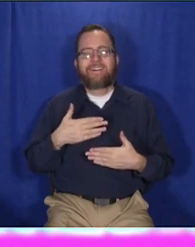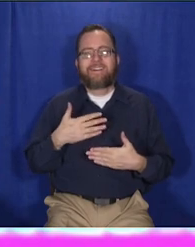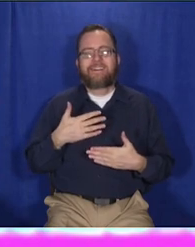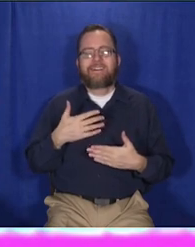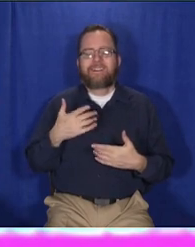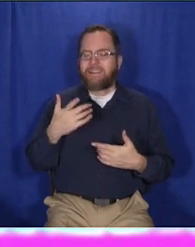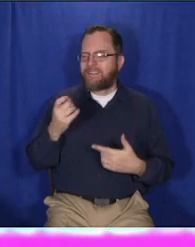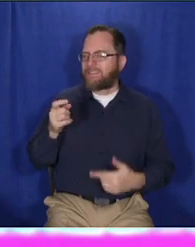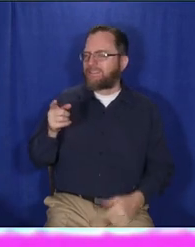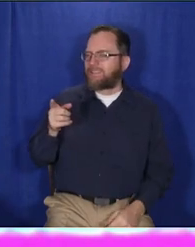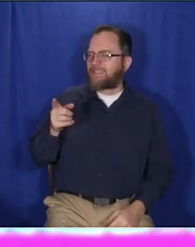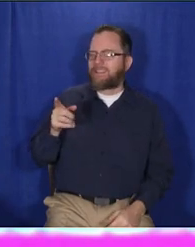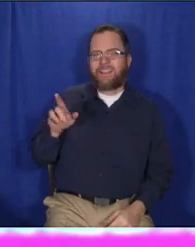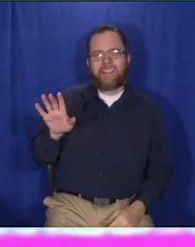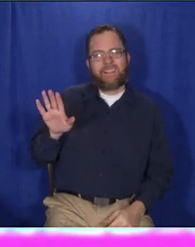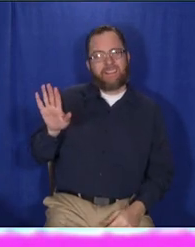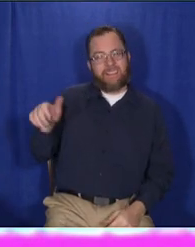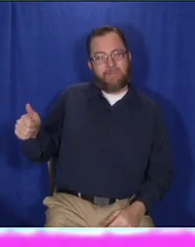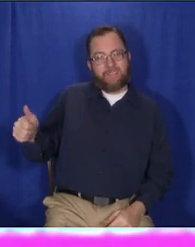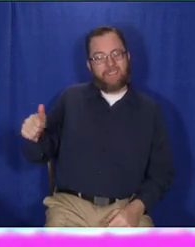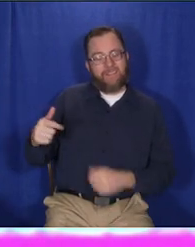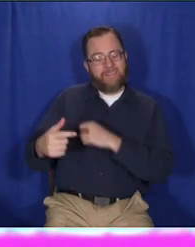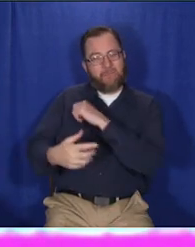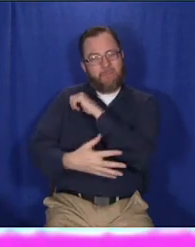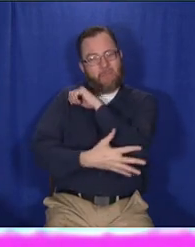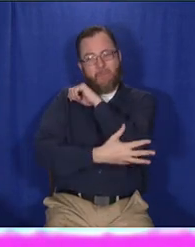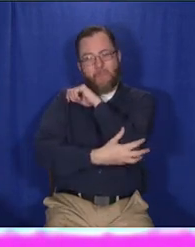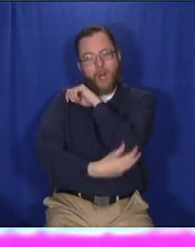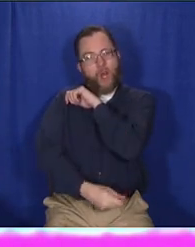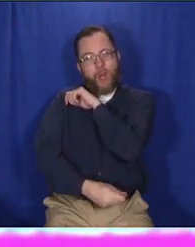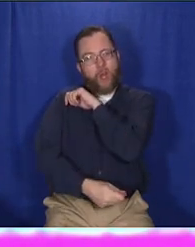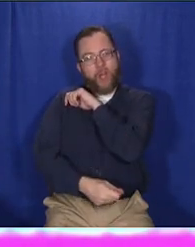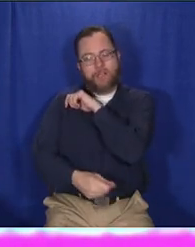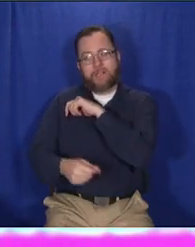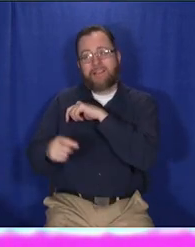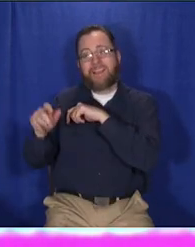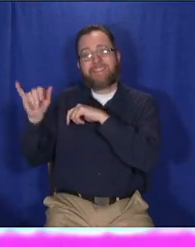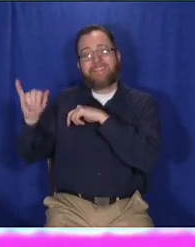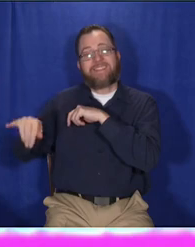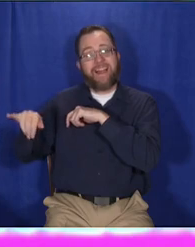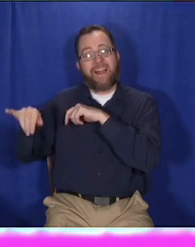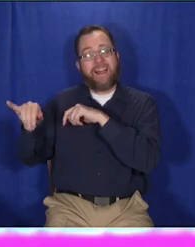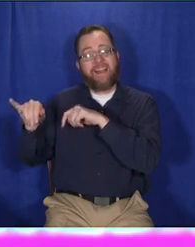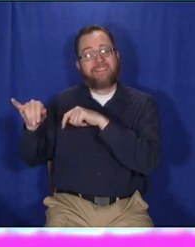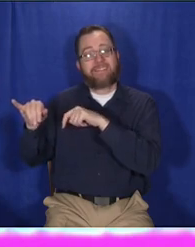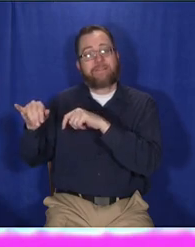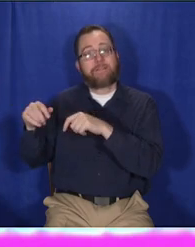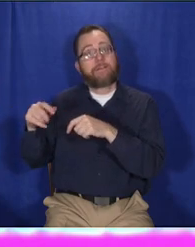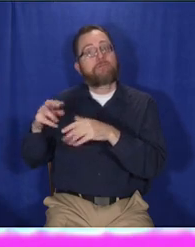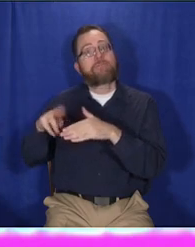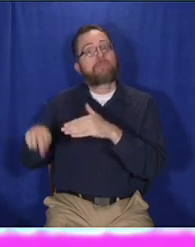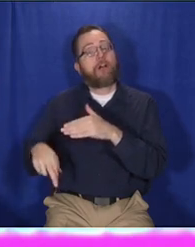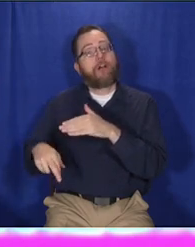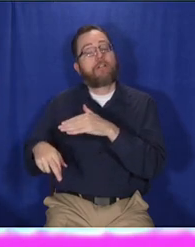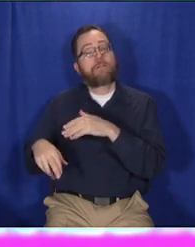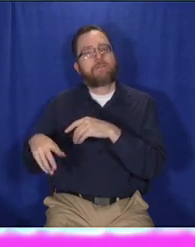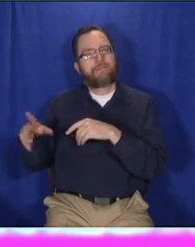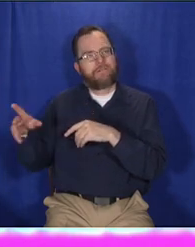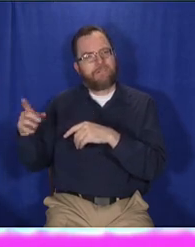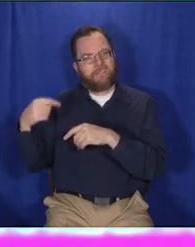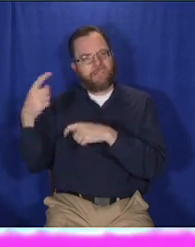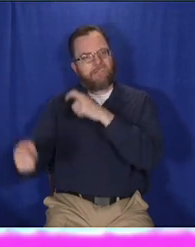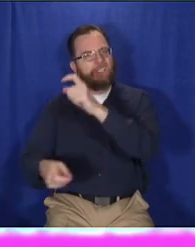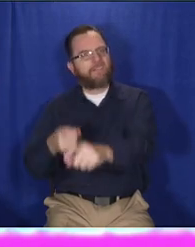and their extreme poverty overflowed in a wealth of generosity. See, they were in a time of